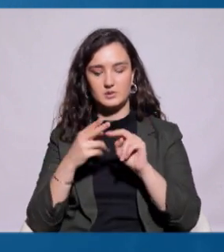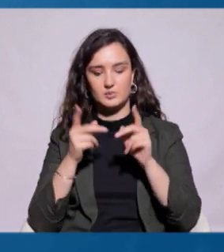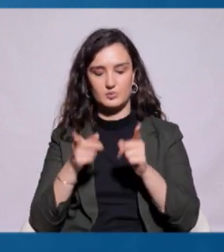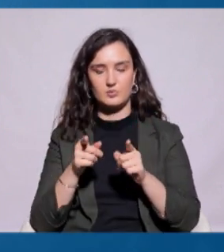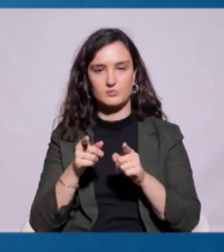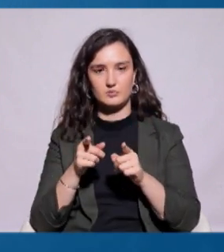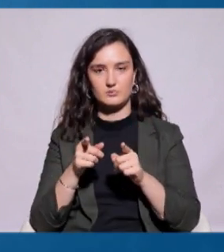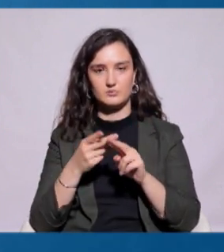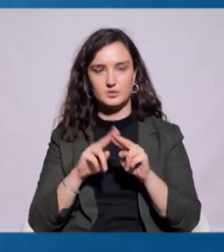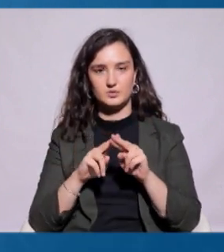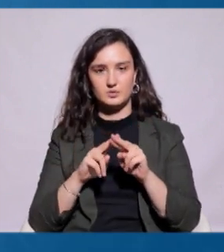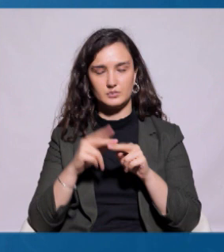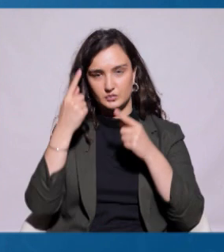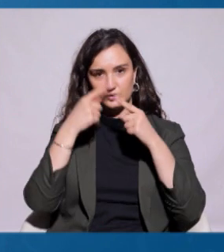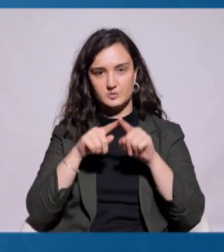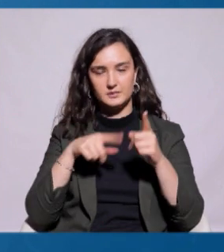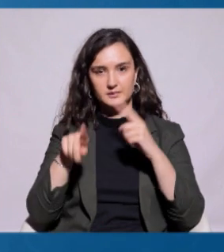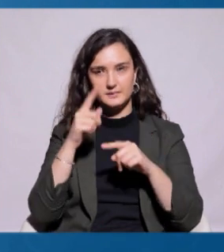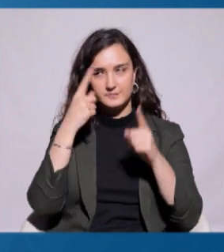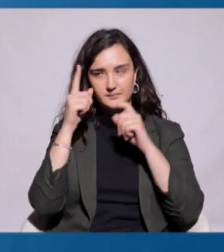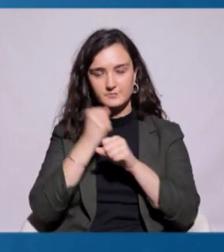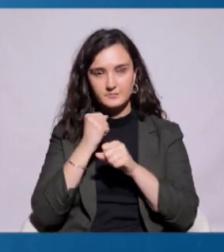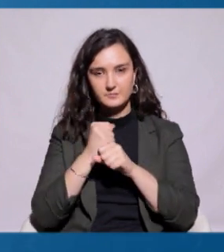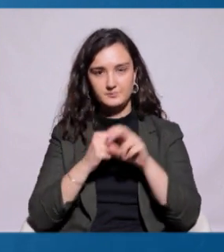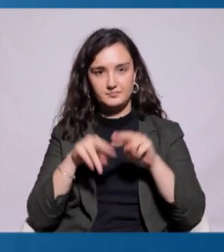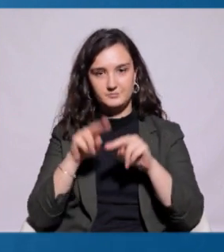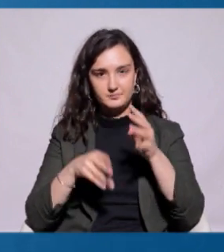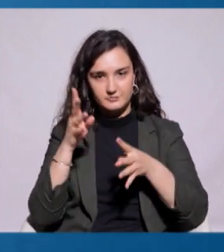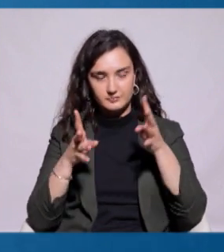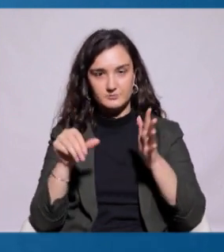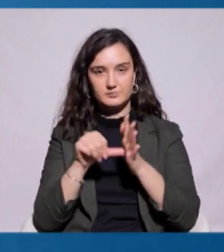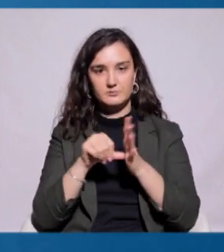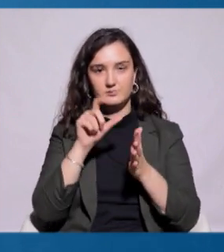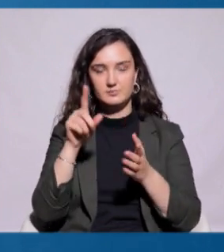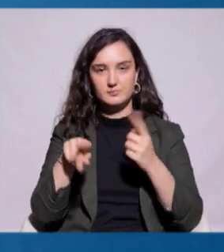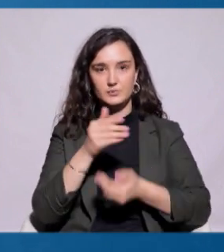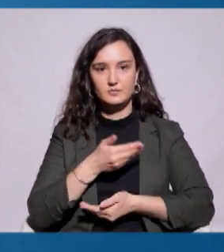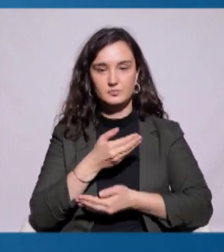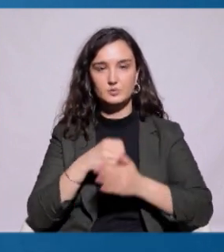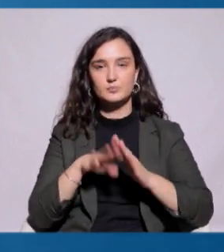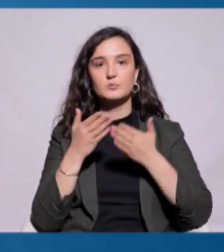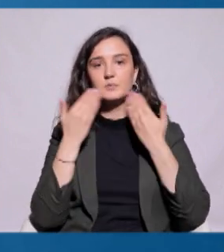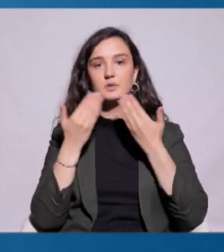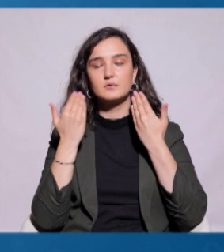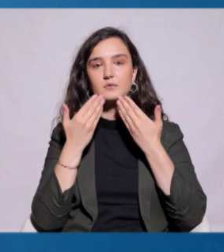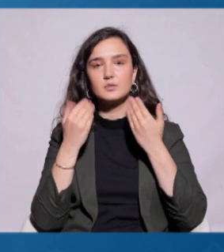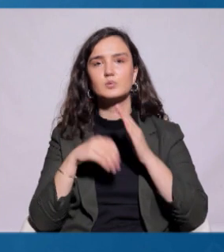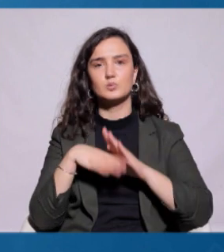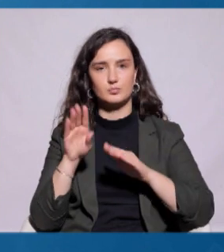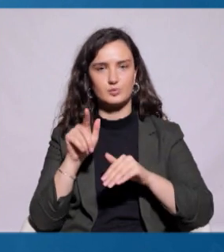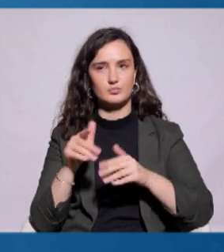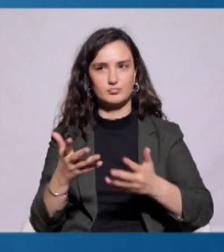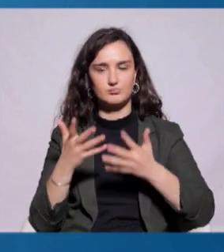true because engineers design and build things that help make people's lives easier, more